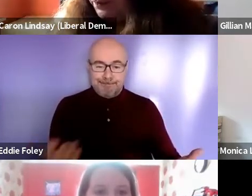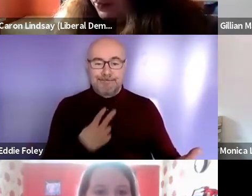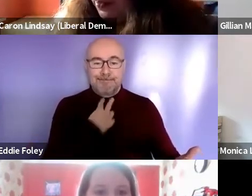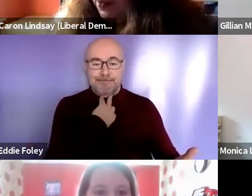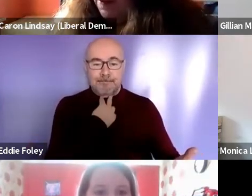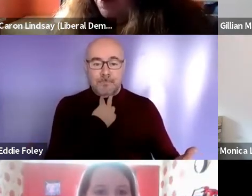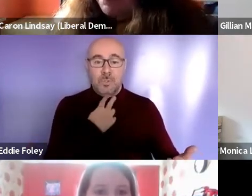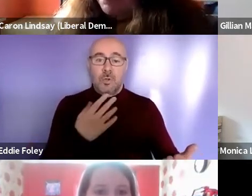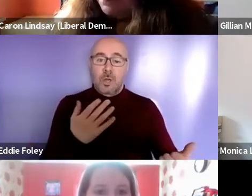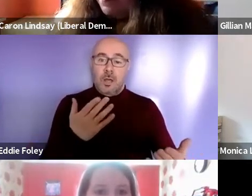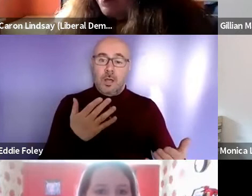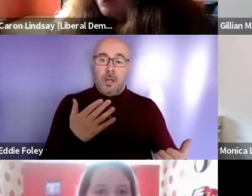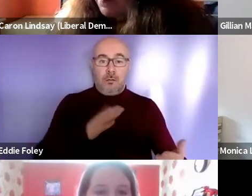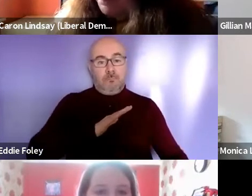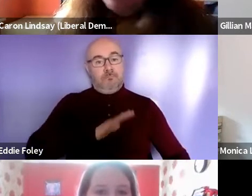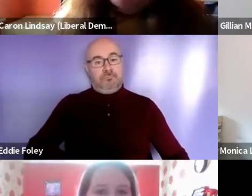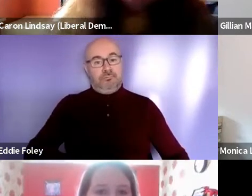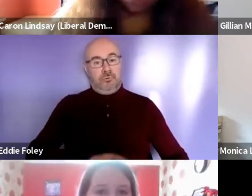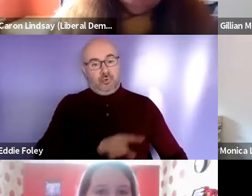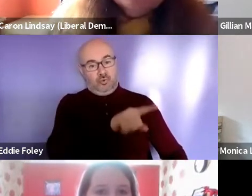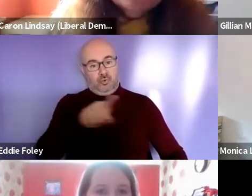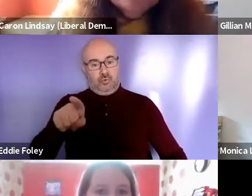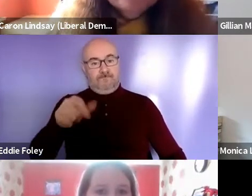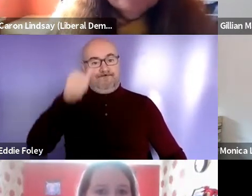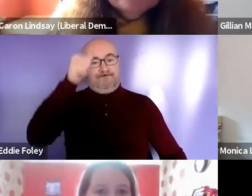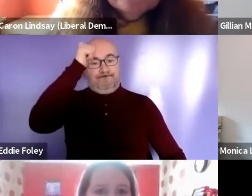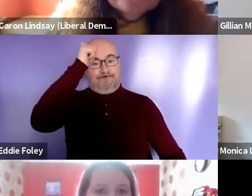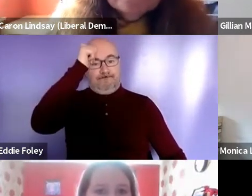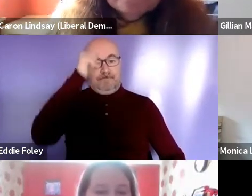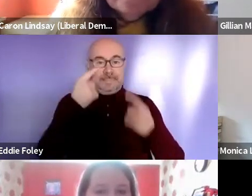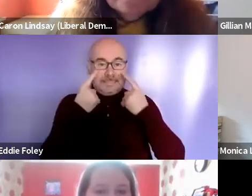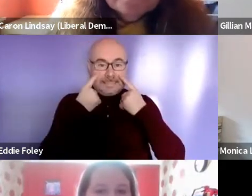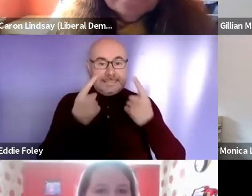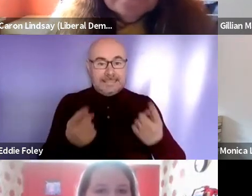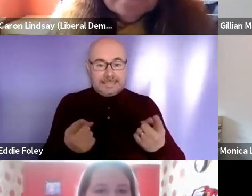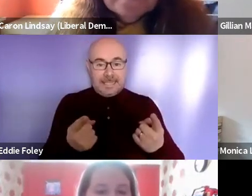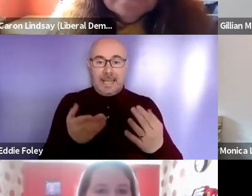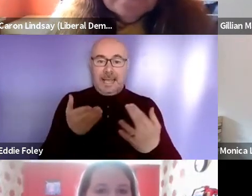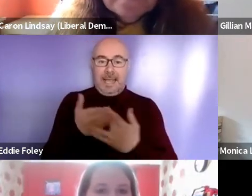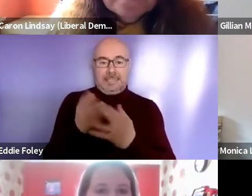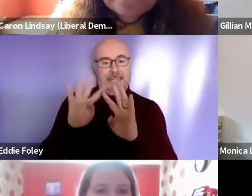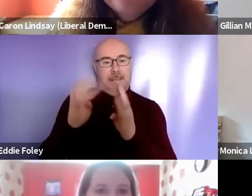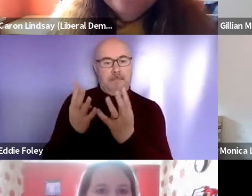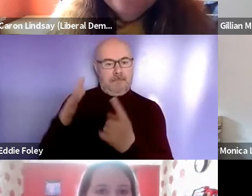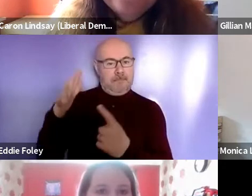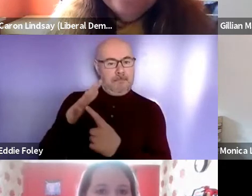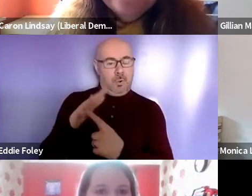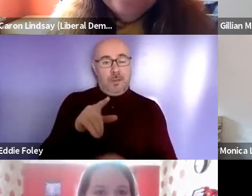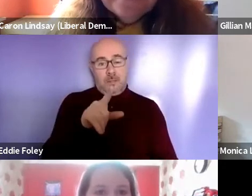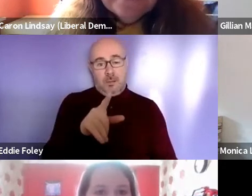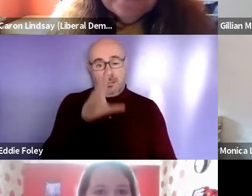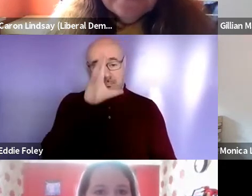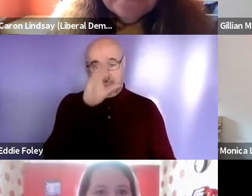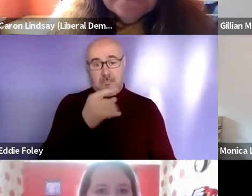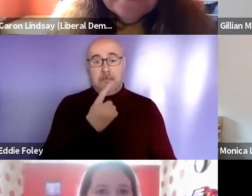panels. But just more generally, before I came into politics, I was a chartered town planner for over a